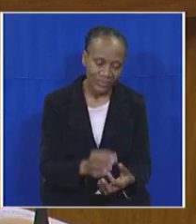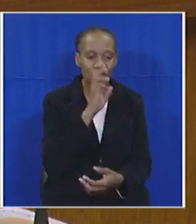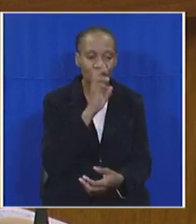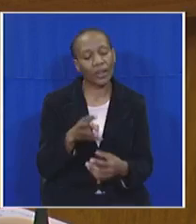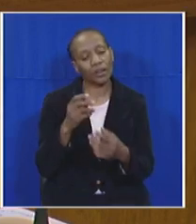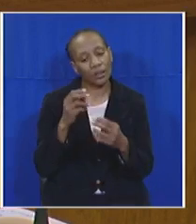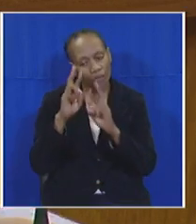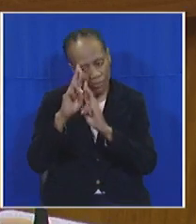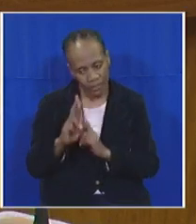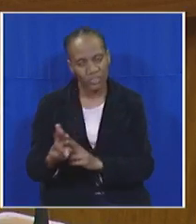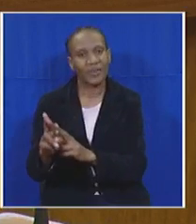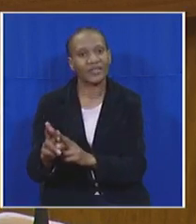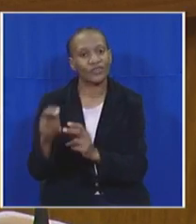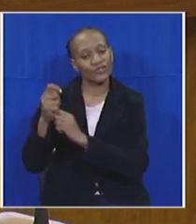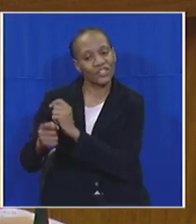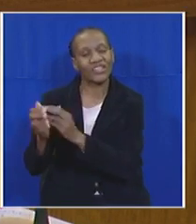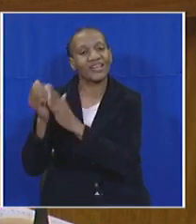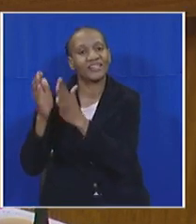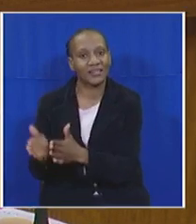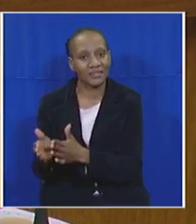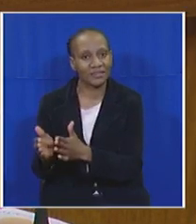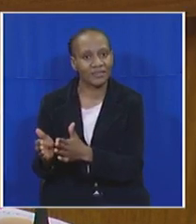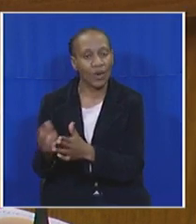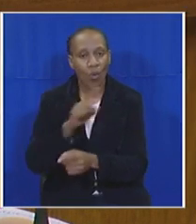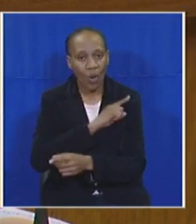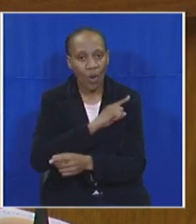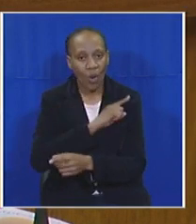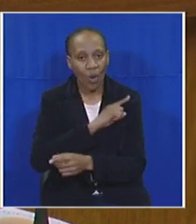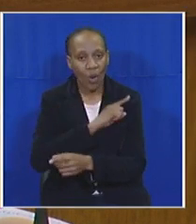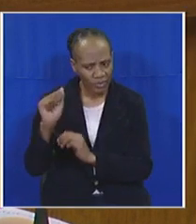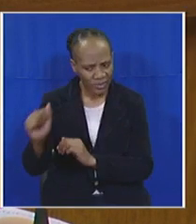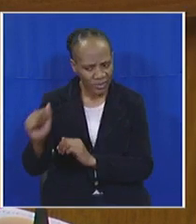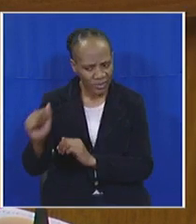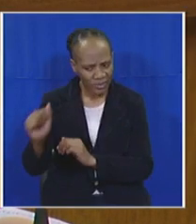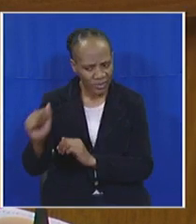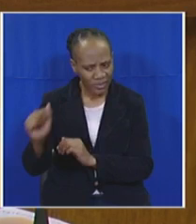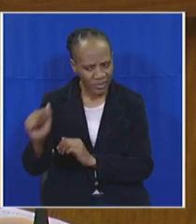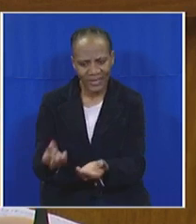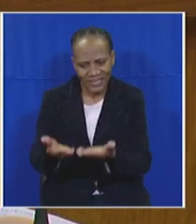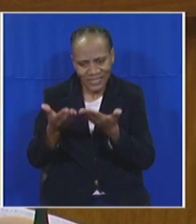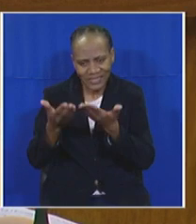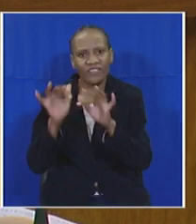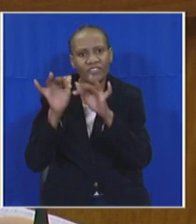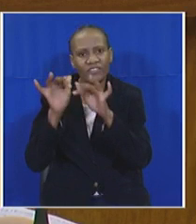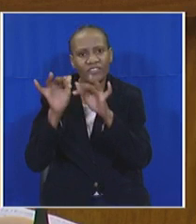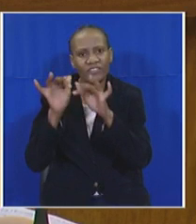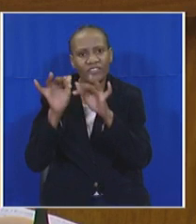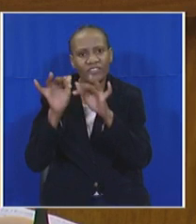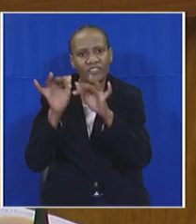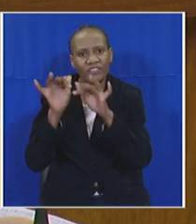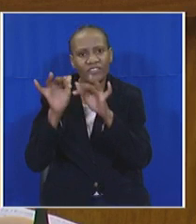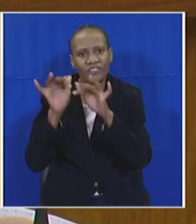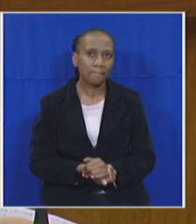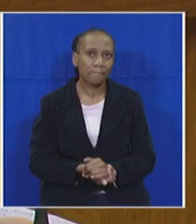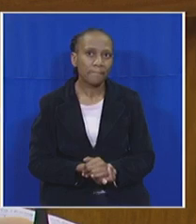and recognize the institution of traditional leadership for its role in the advancement of the interests of the people in the democratic